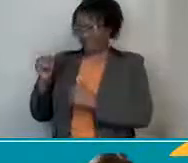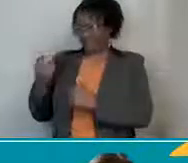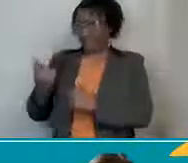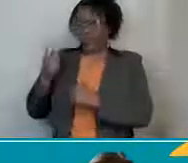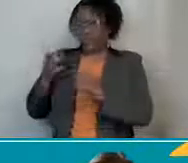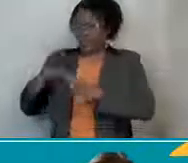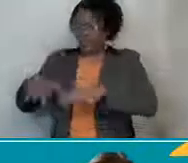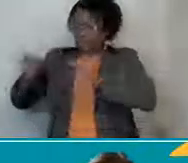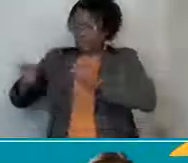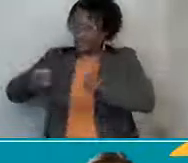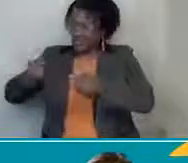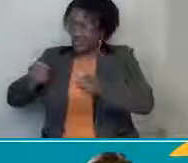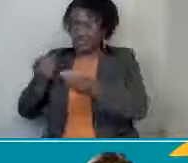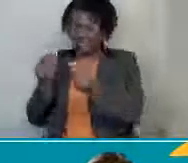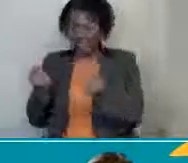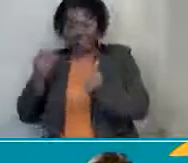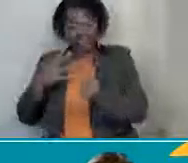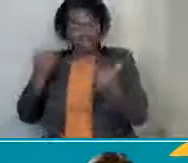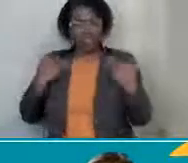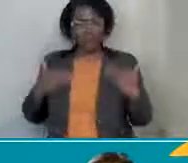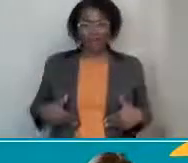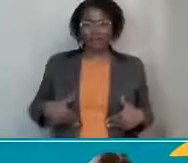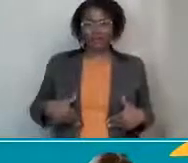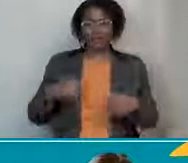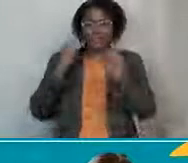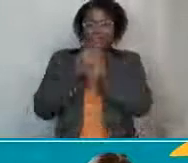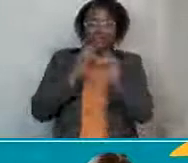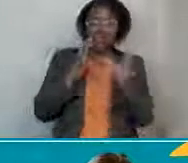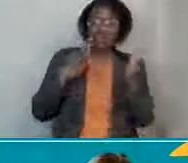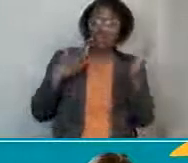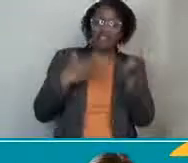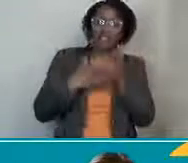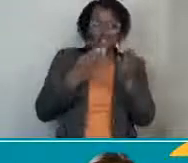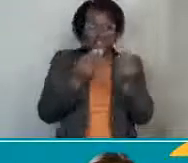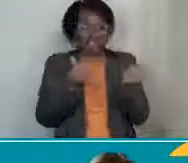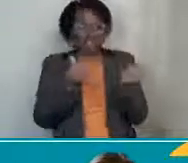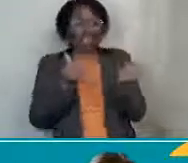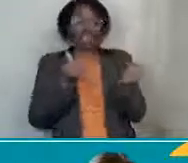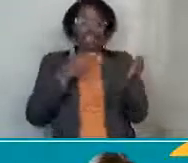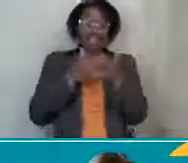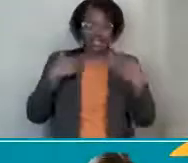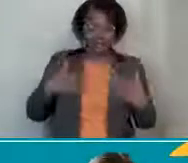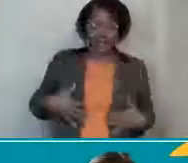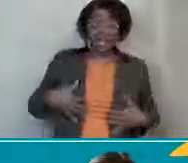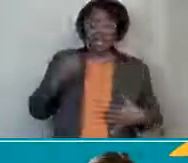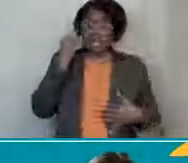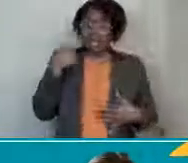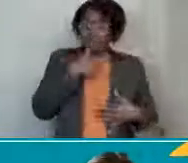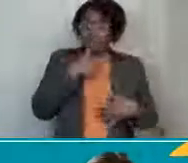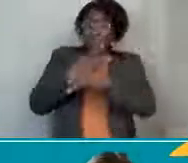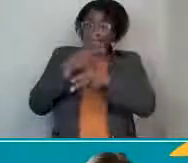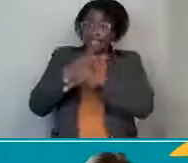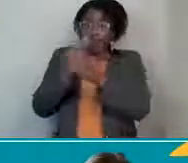colonized body. So violence on the land, violence on the body. And when we take care of the land, we take care of the